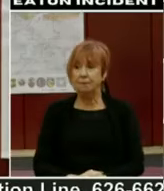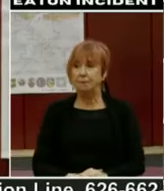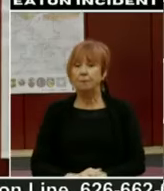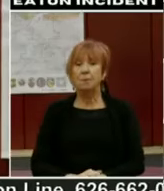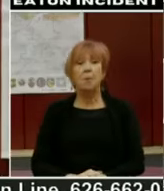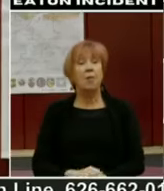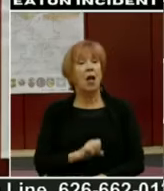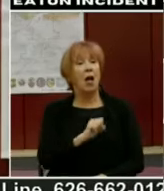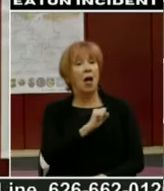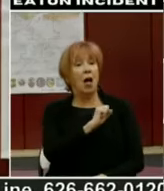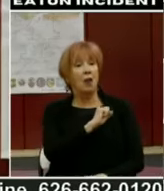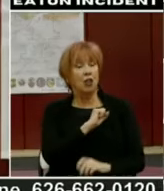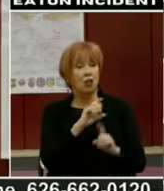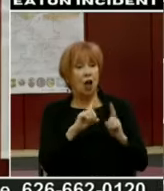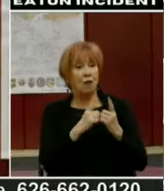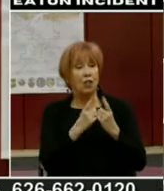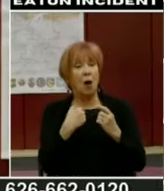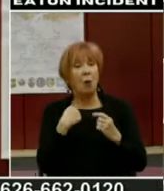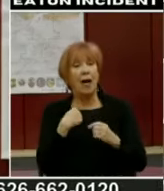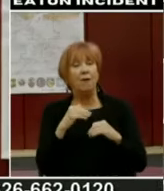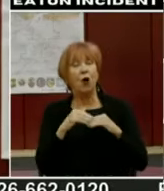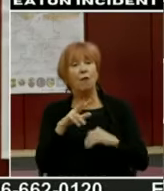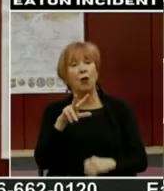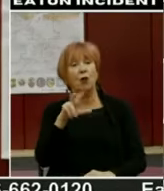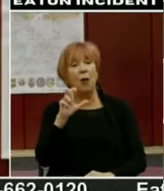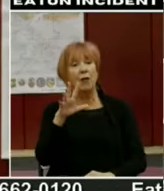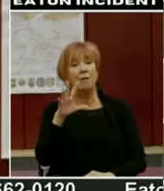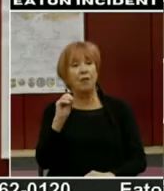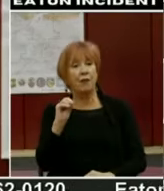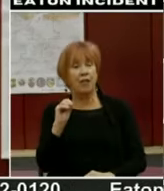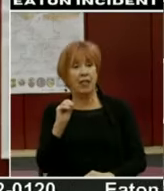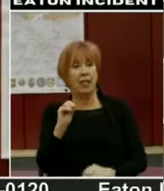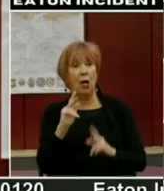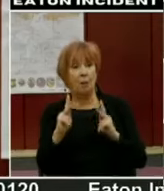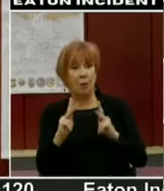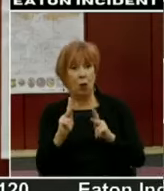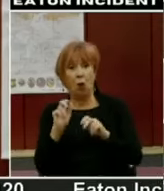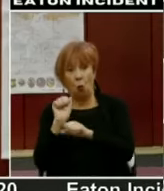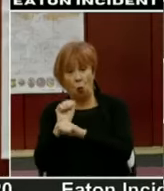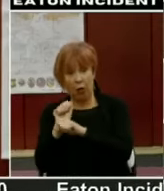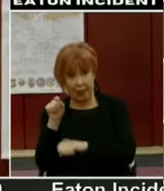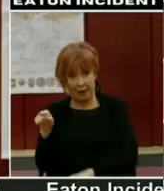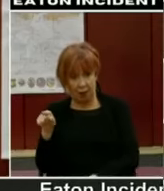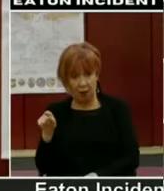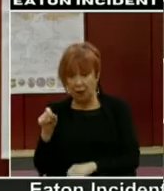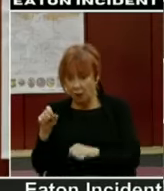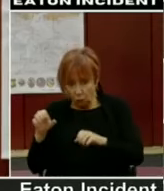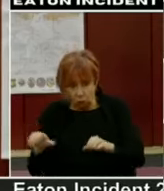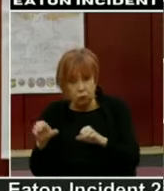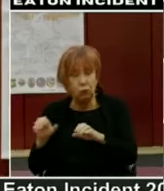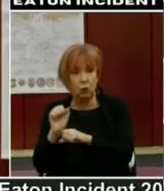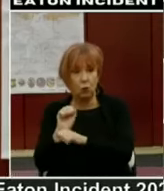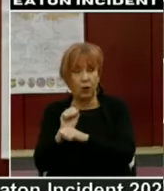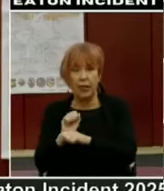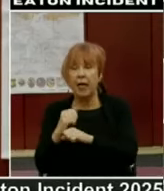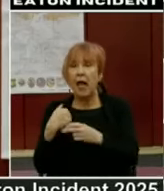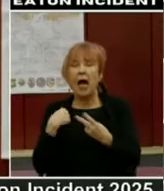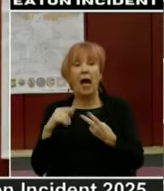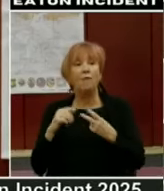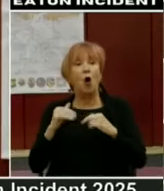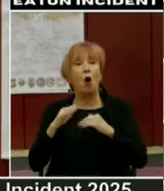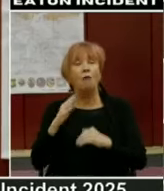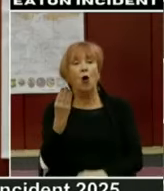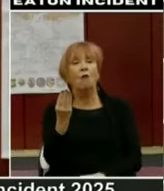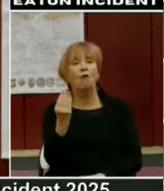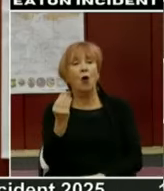The Sheriff's Department, we have over 350 personnel on scene, actively working. We have over